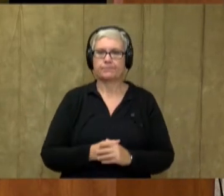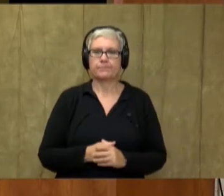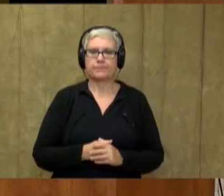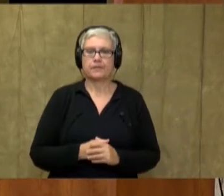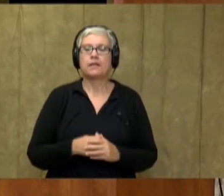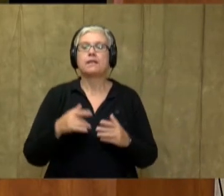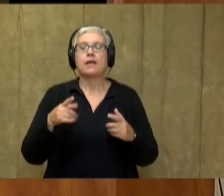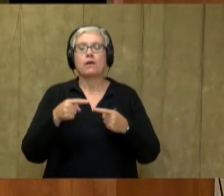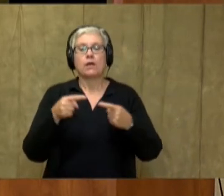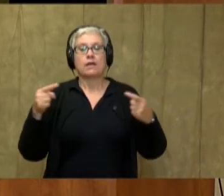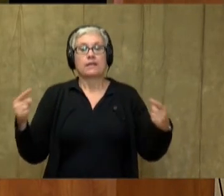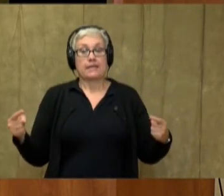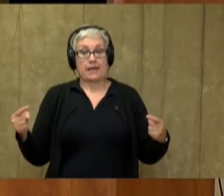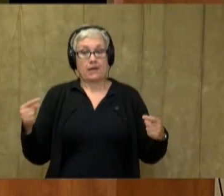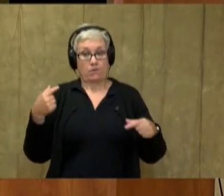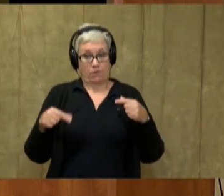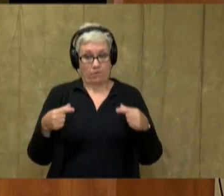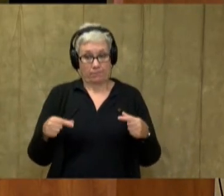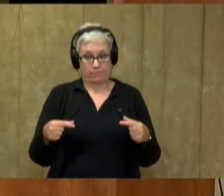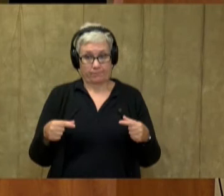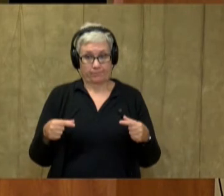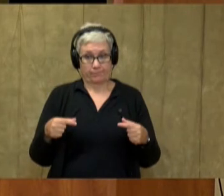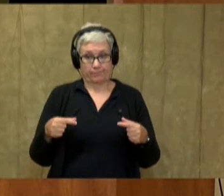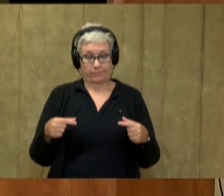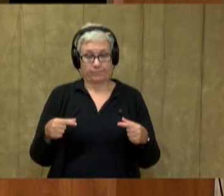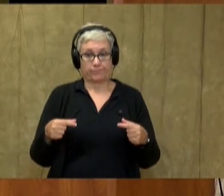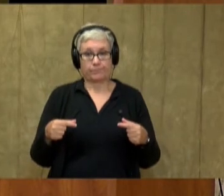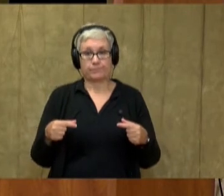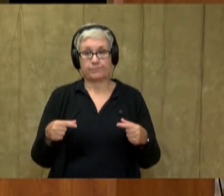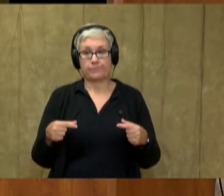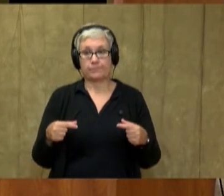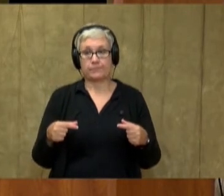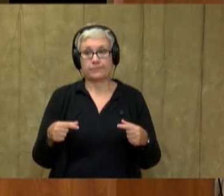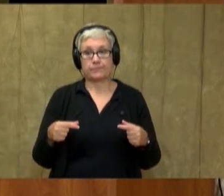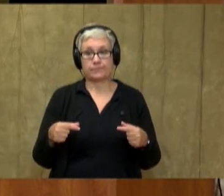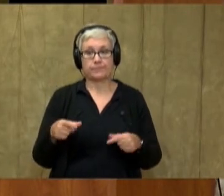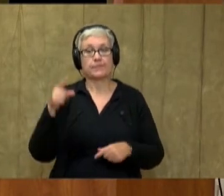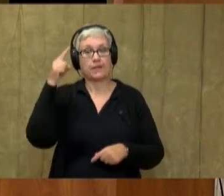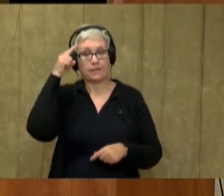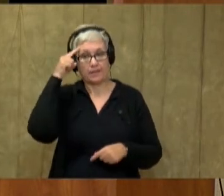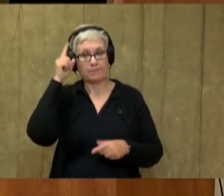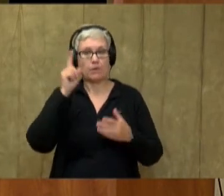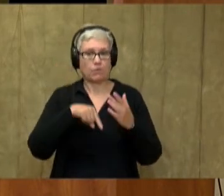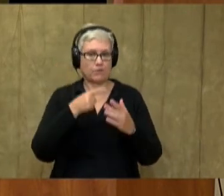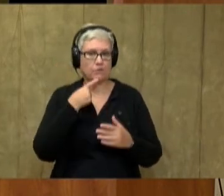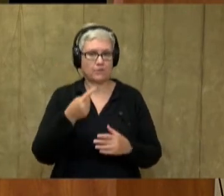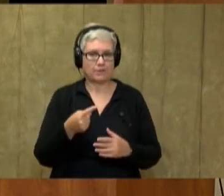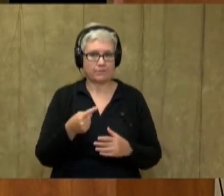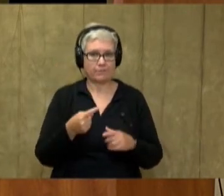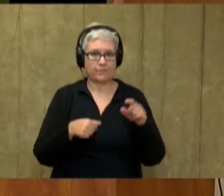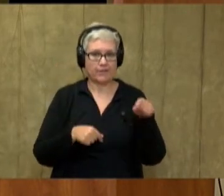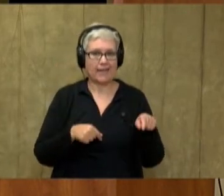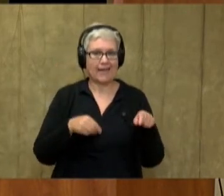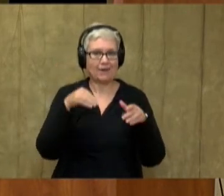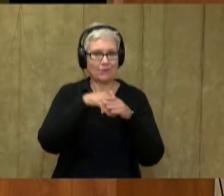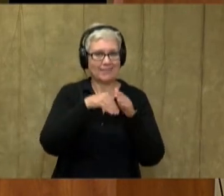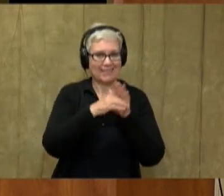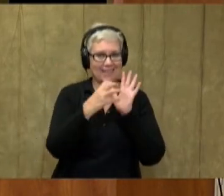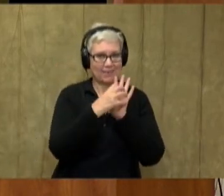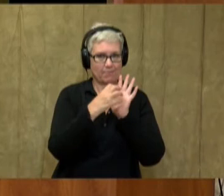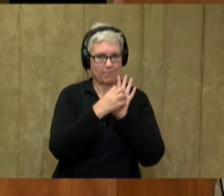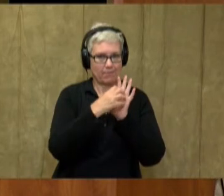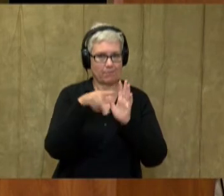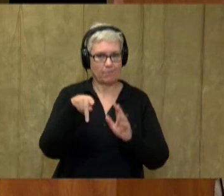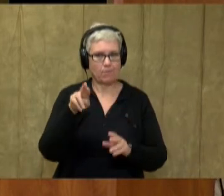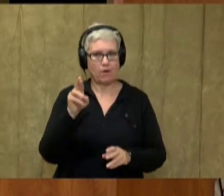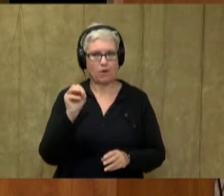counter argument. A lot of you, I'm sure, picked up the counter argument or thinking about what you could say. It said it within the actual prompt